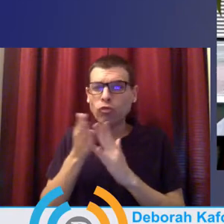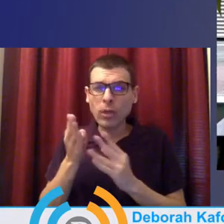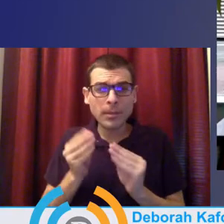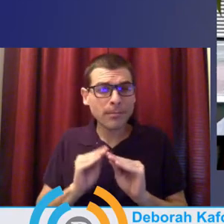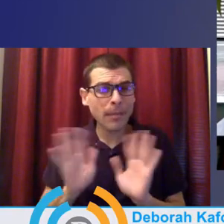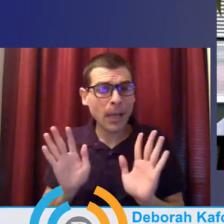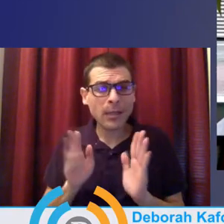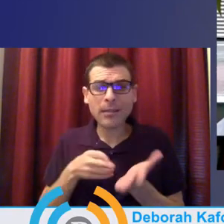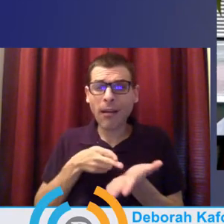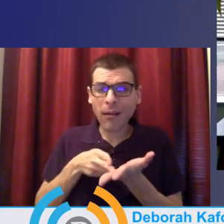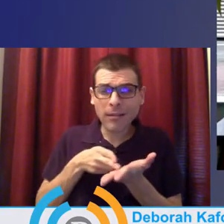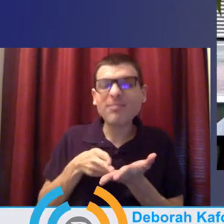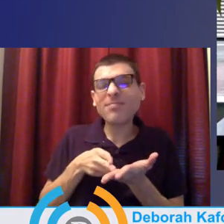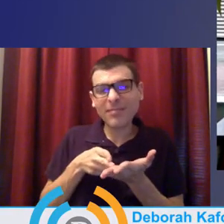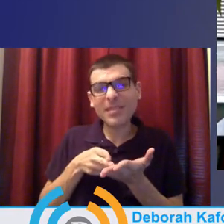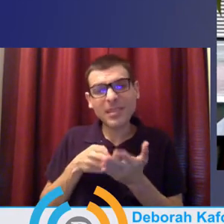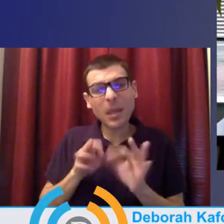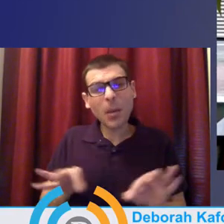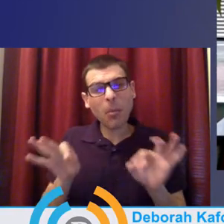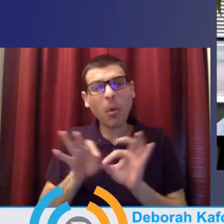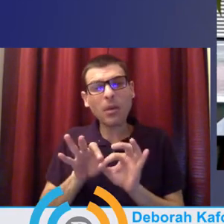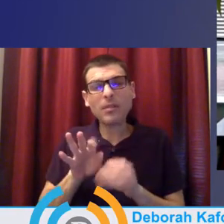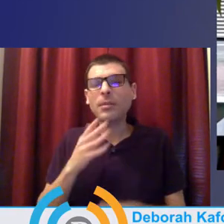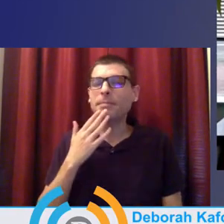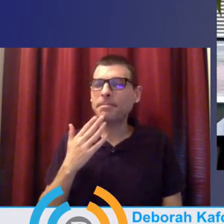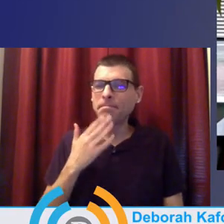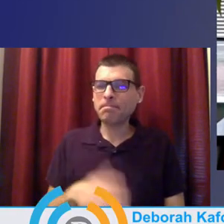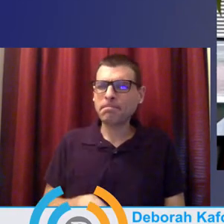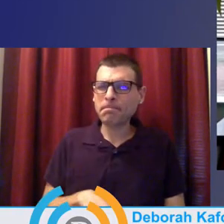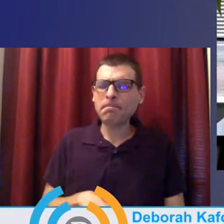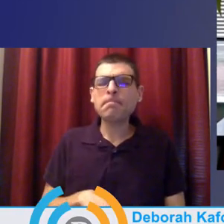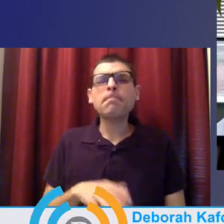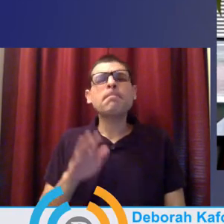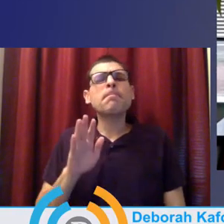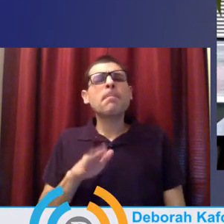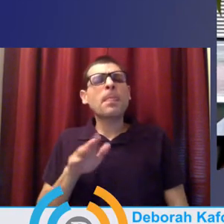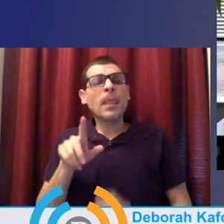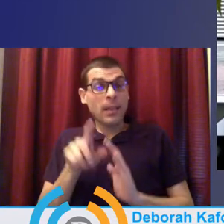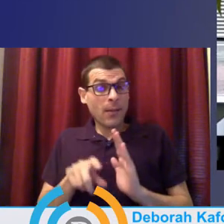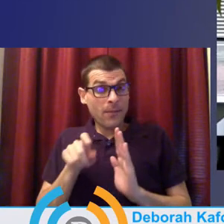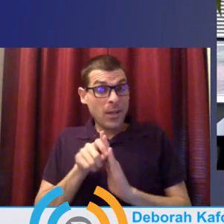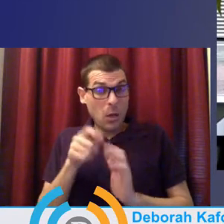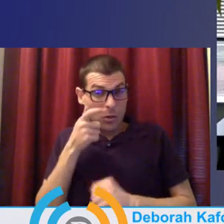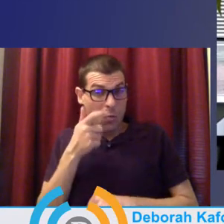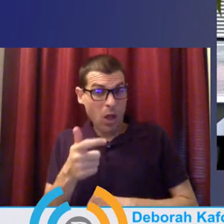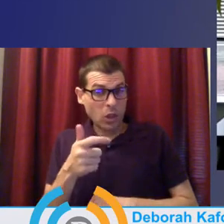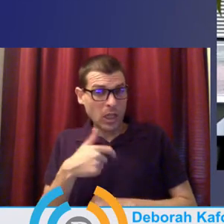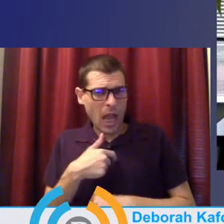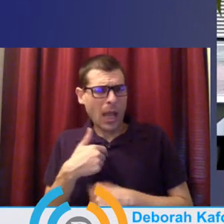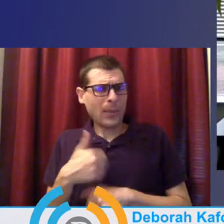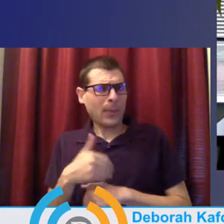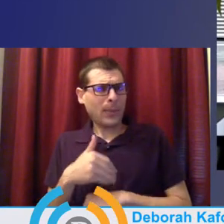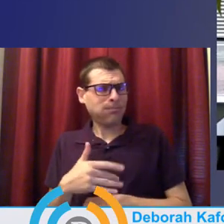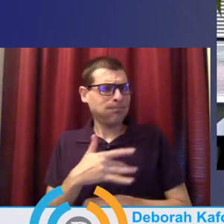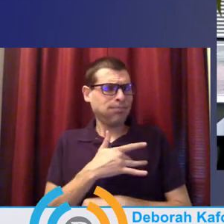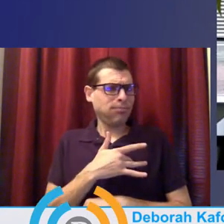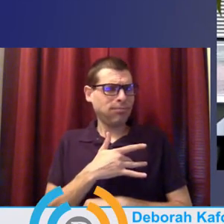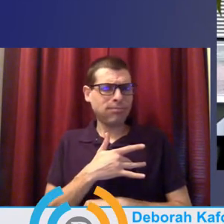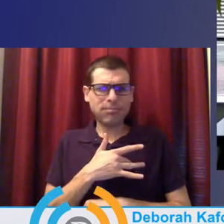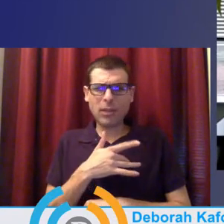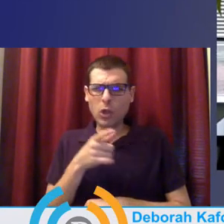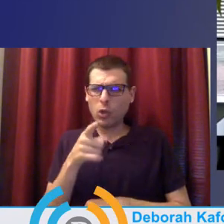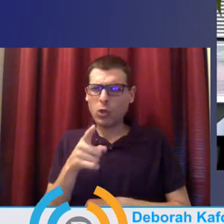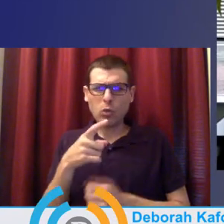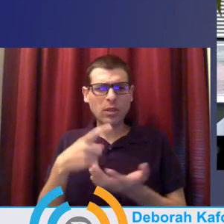Switching gears for a moment, I was also really moved in the video by the red thread of equity and